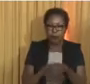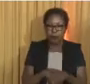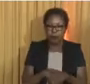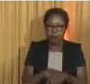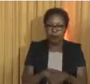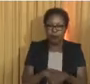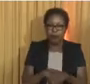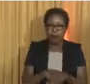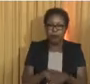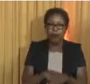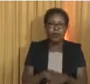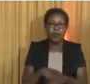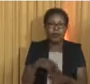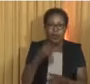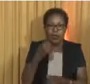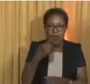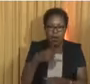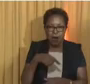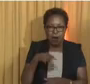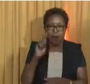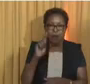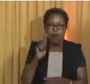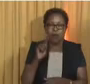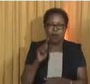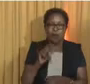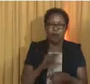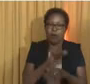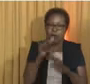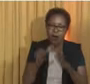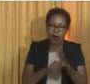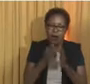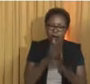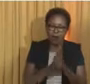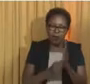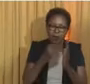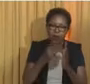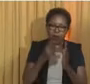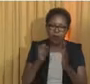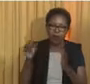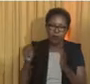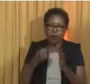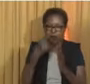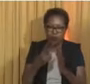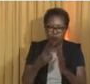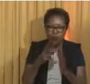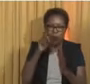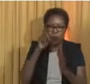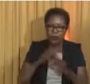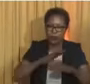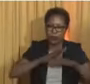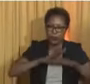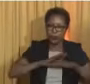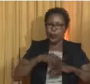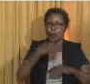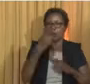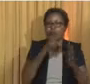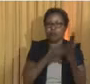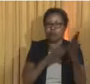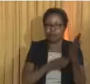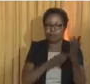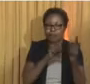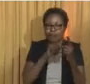Approval through the envisaged referendum under Article 255(2) must satisfy two conditions. At least 25%